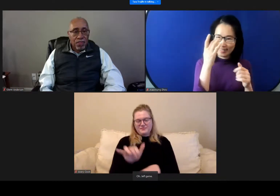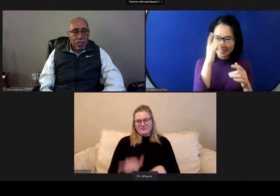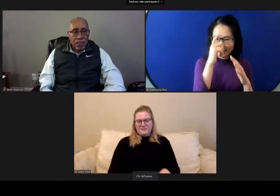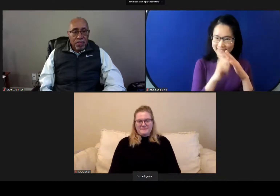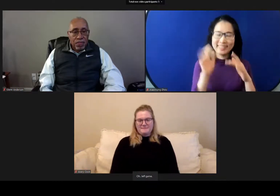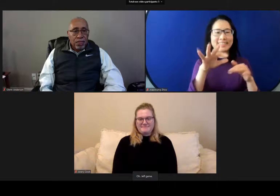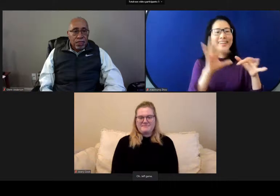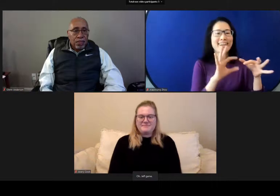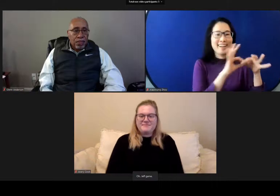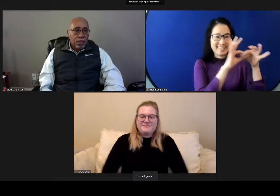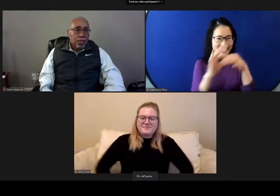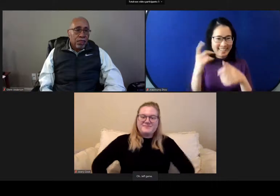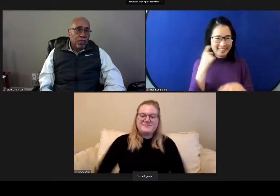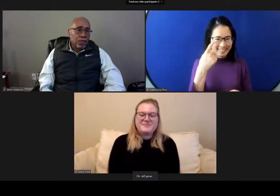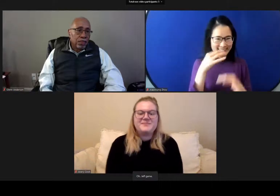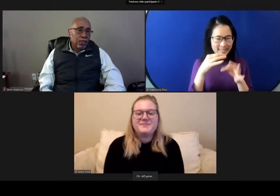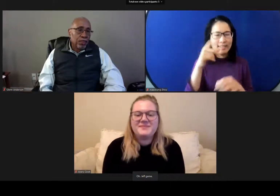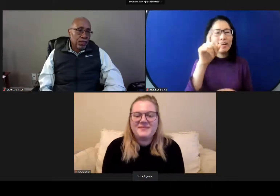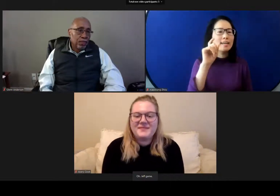Amy.